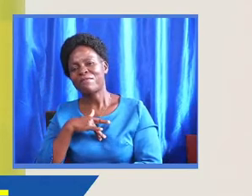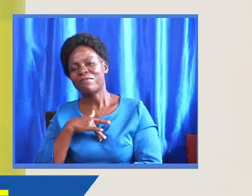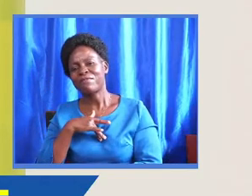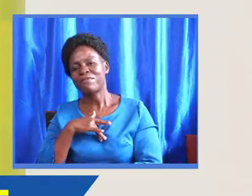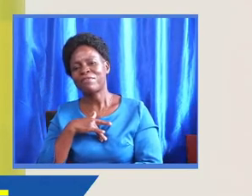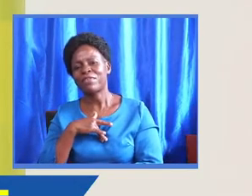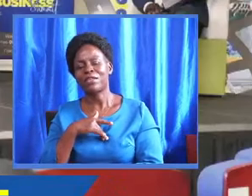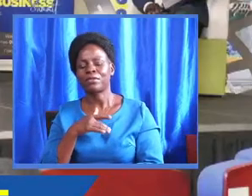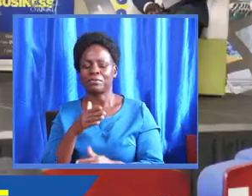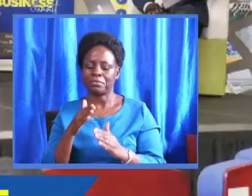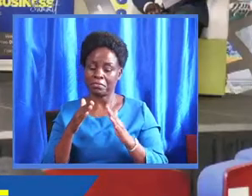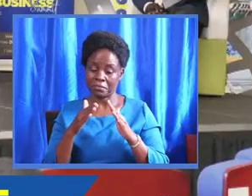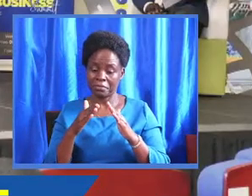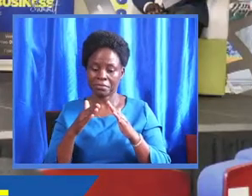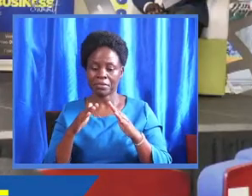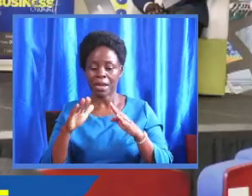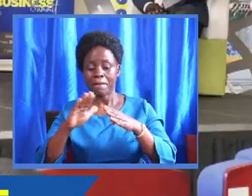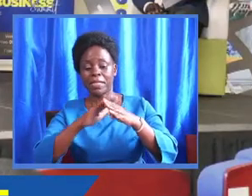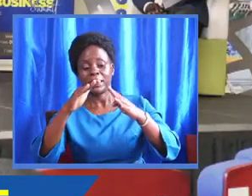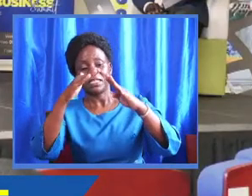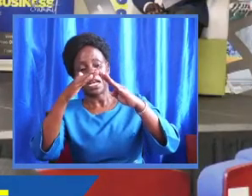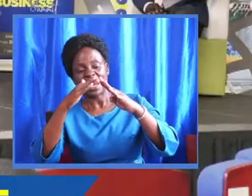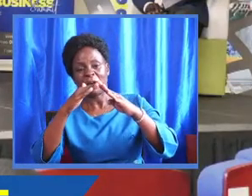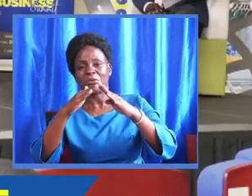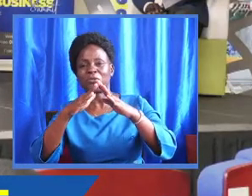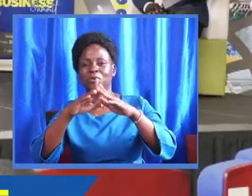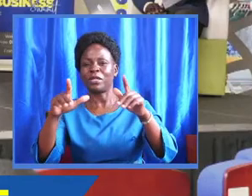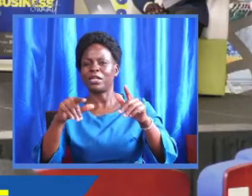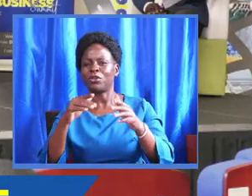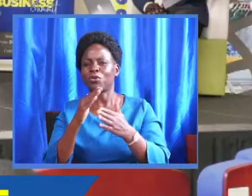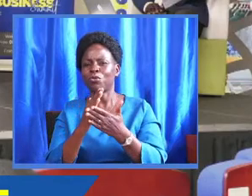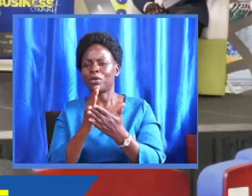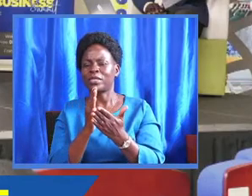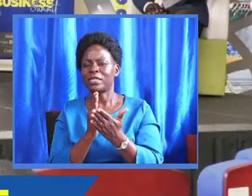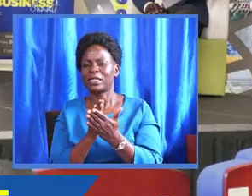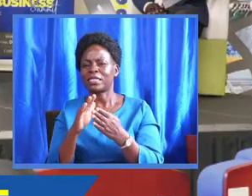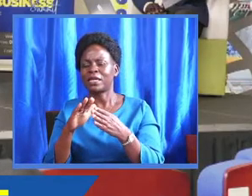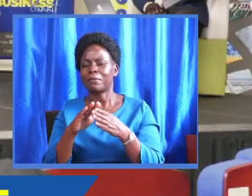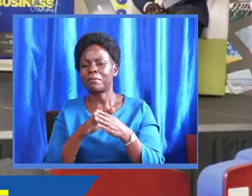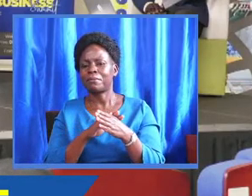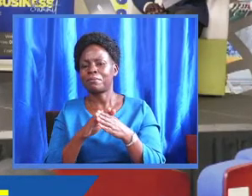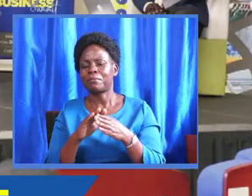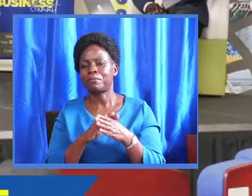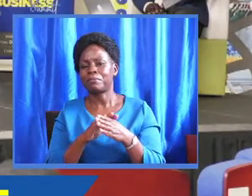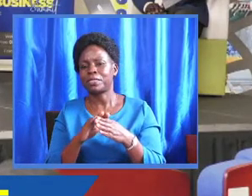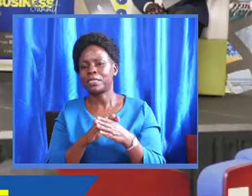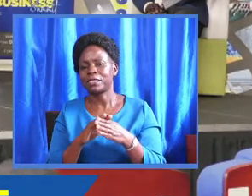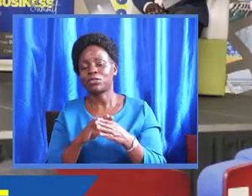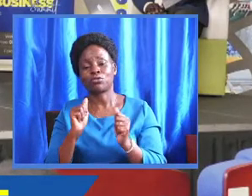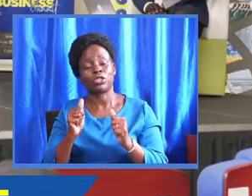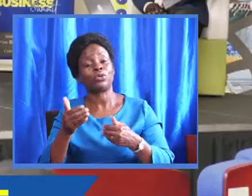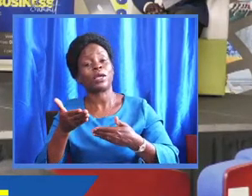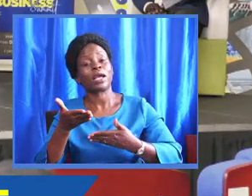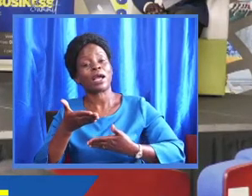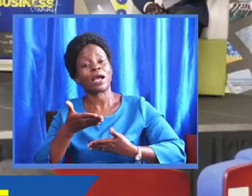real estate of other children, my daughter Rose, one of the safest business one can ever have for investment